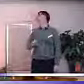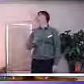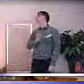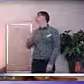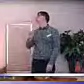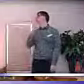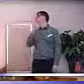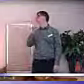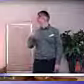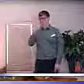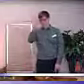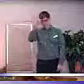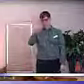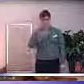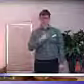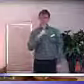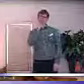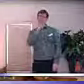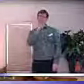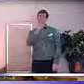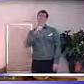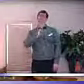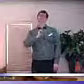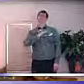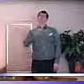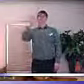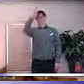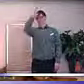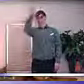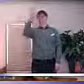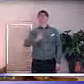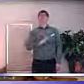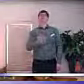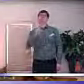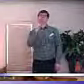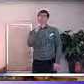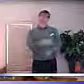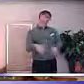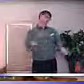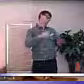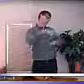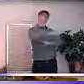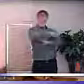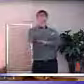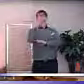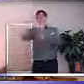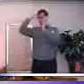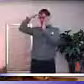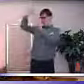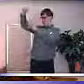him, I said, if you have any other questions, ask your mommy and daddy. You know, to this day, I truly hope